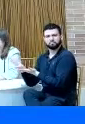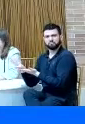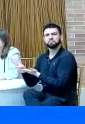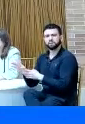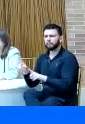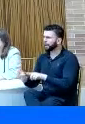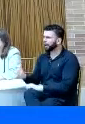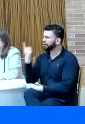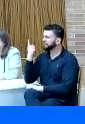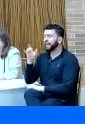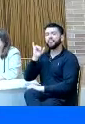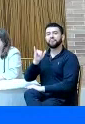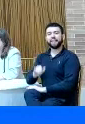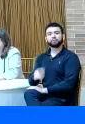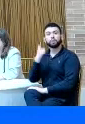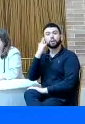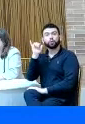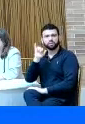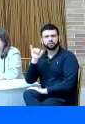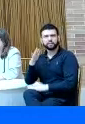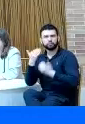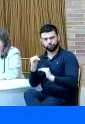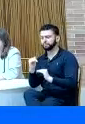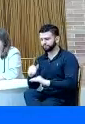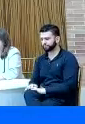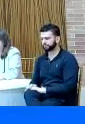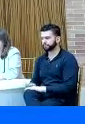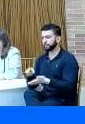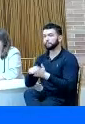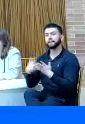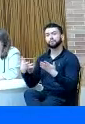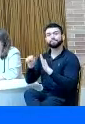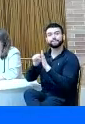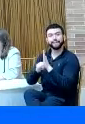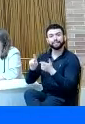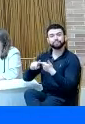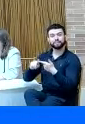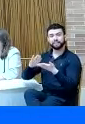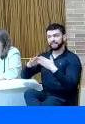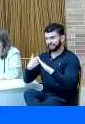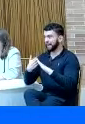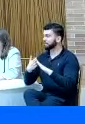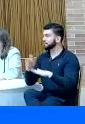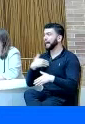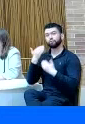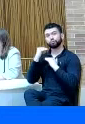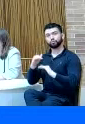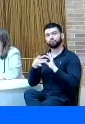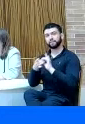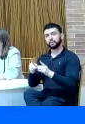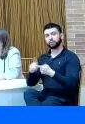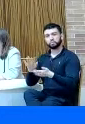that's what a deed restriction looked like that the states towns would have deed rest